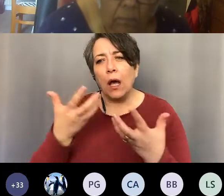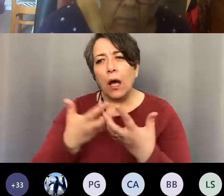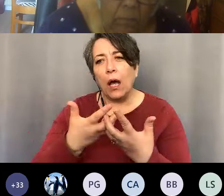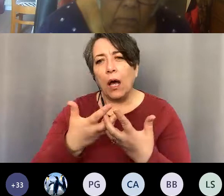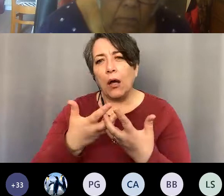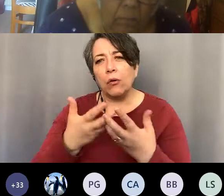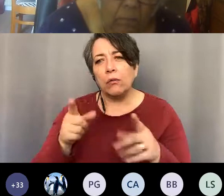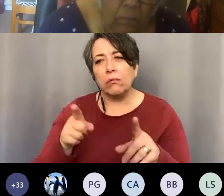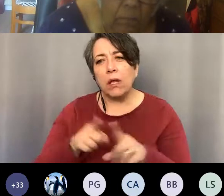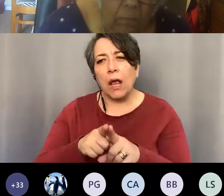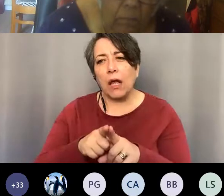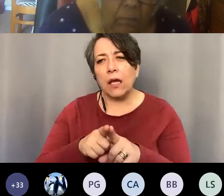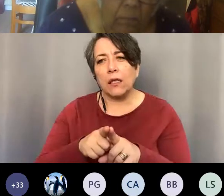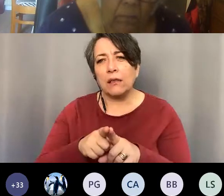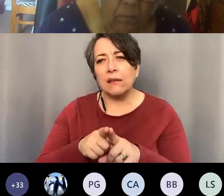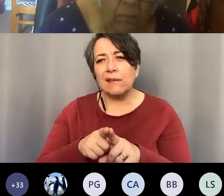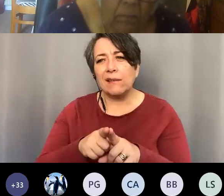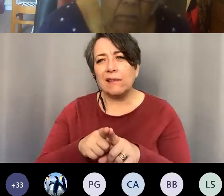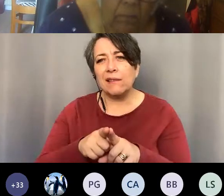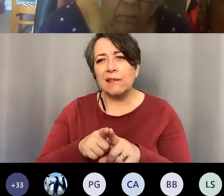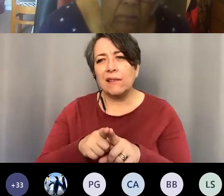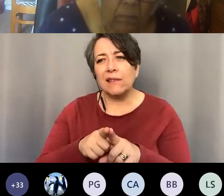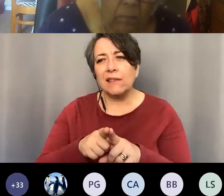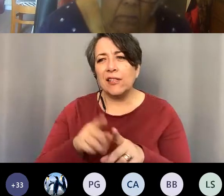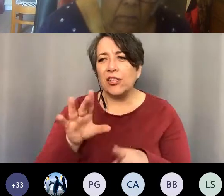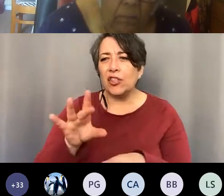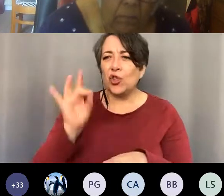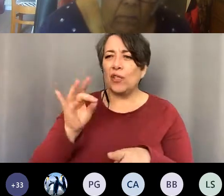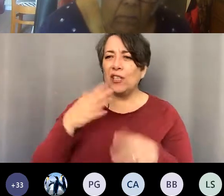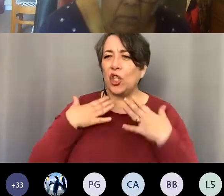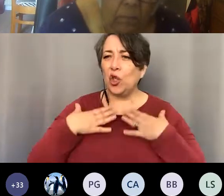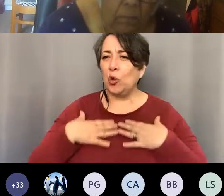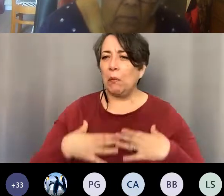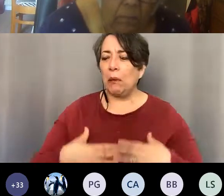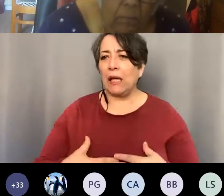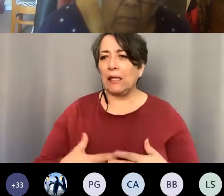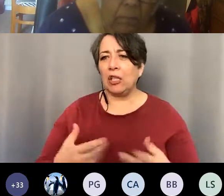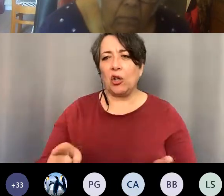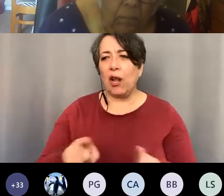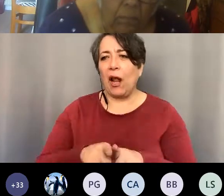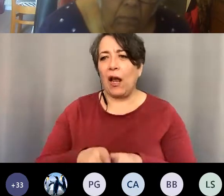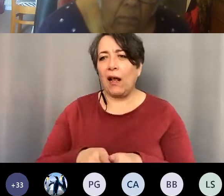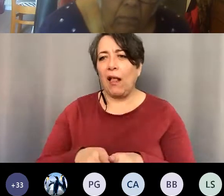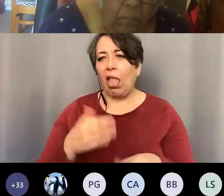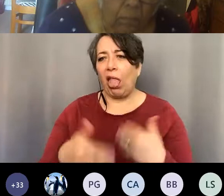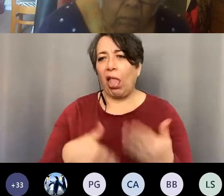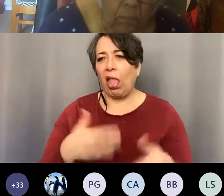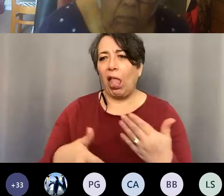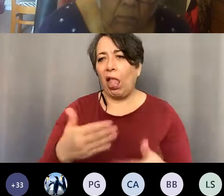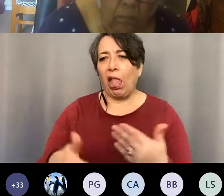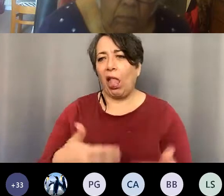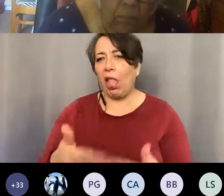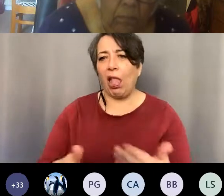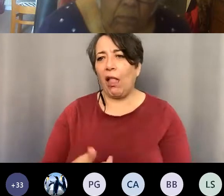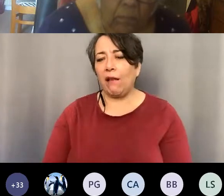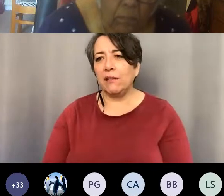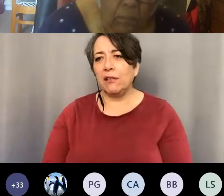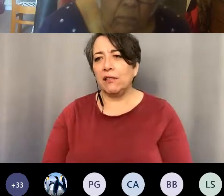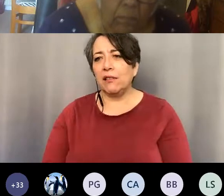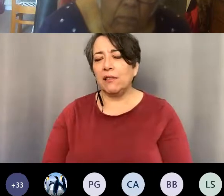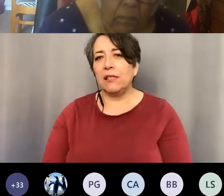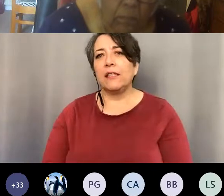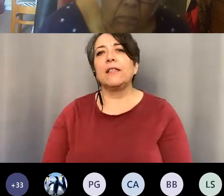dehumanised? So we absolutely recognise with all of the initiatives that we've just talked about that